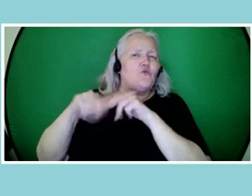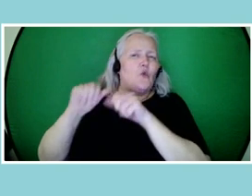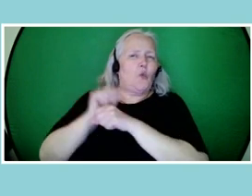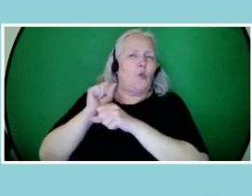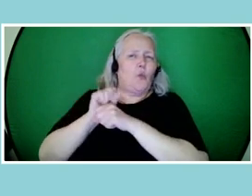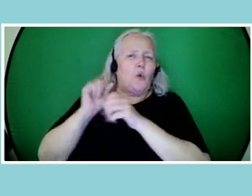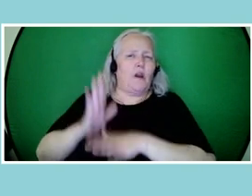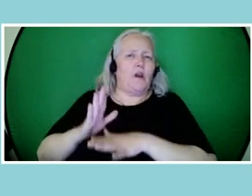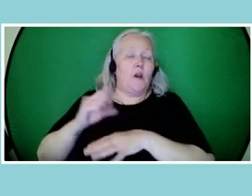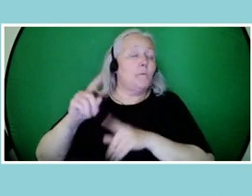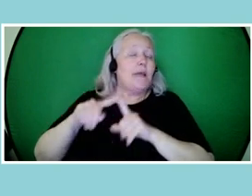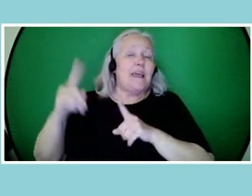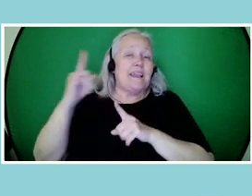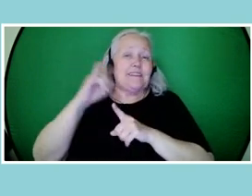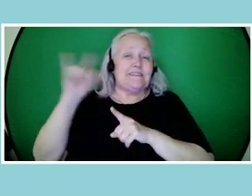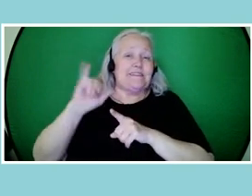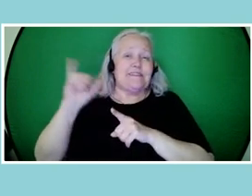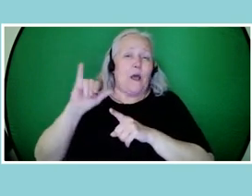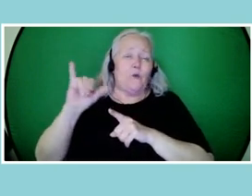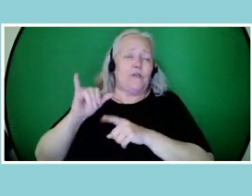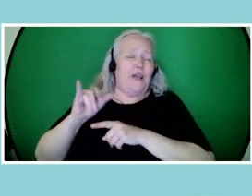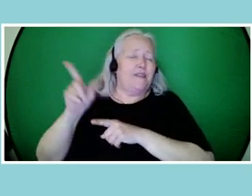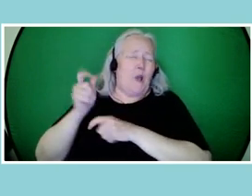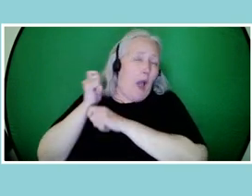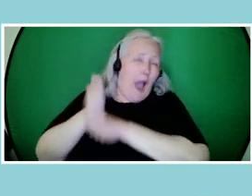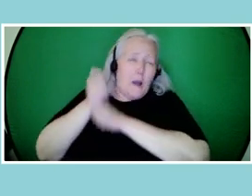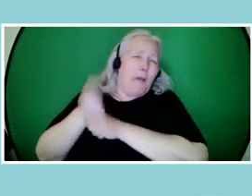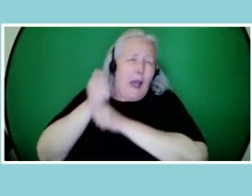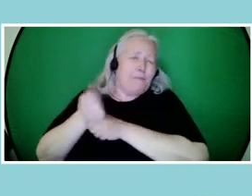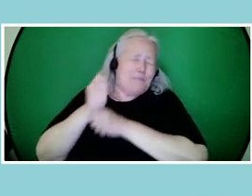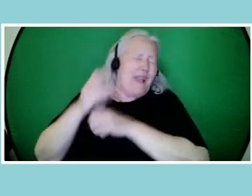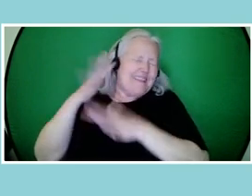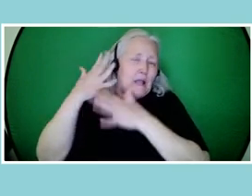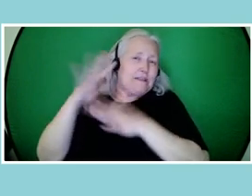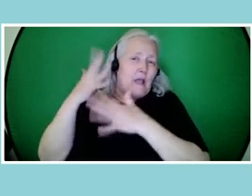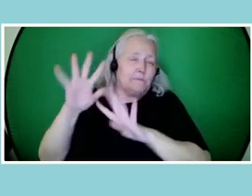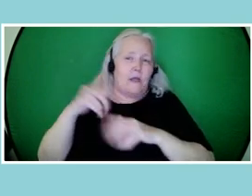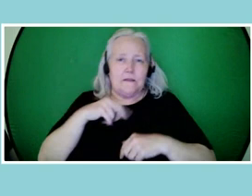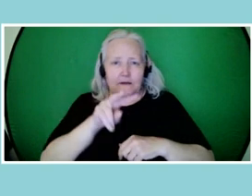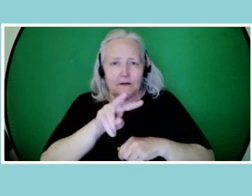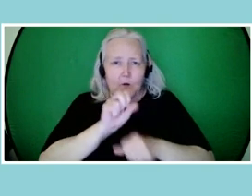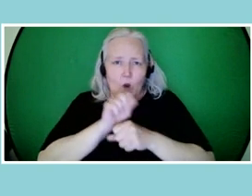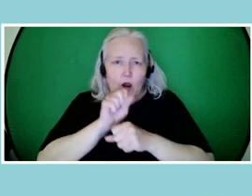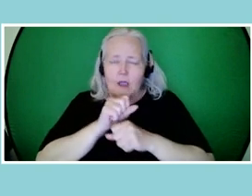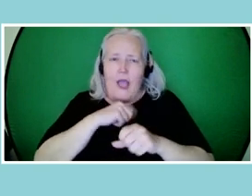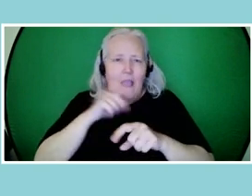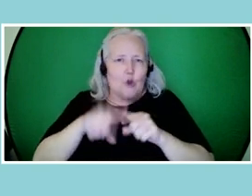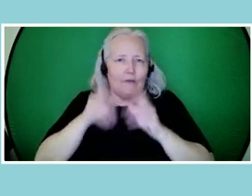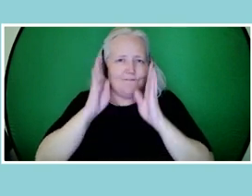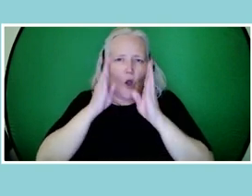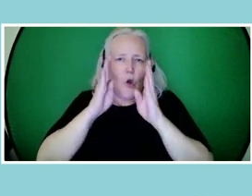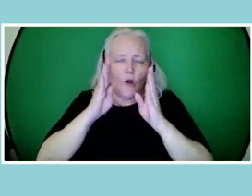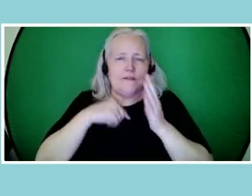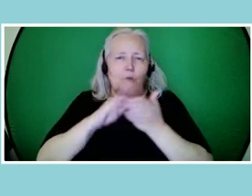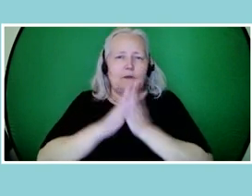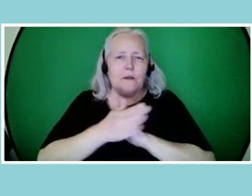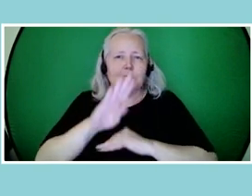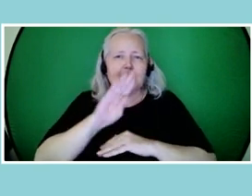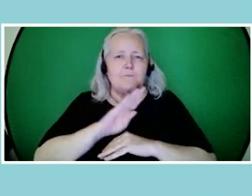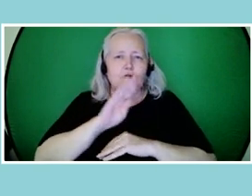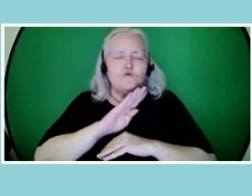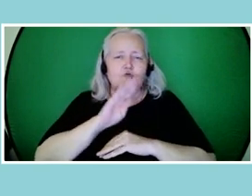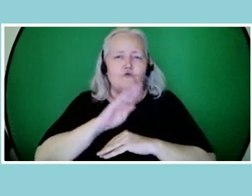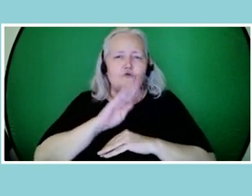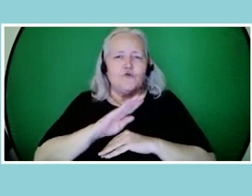like there were 50 jackhammers because I couldn't focus and I was getting very frustrated. It was really only one jackhammer and